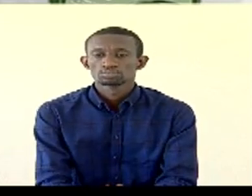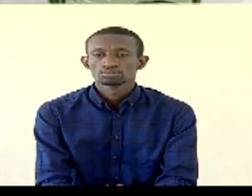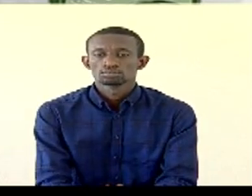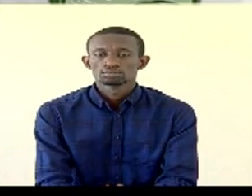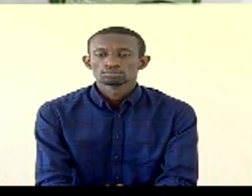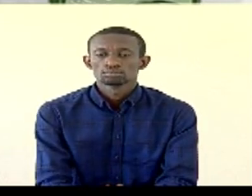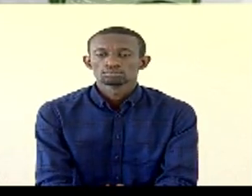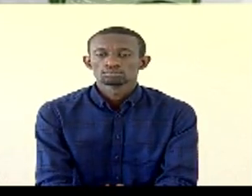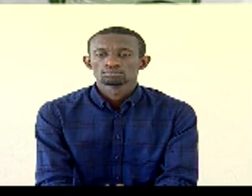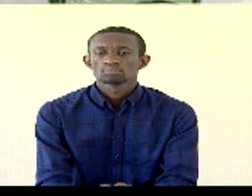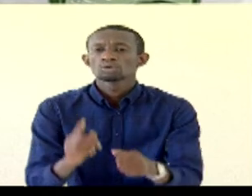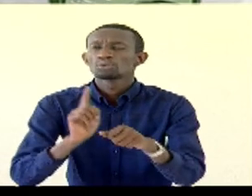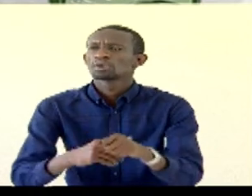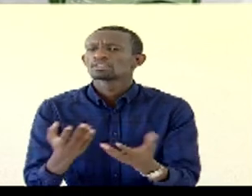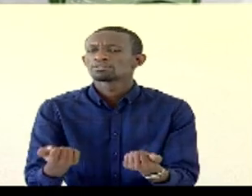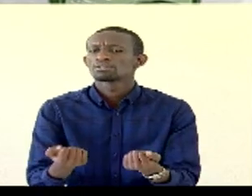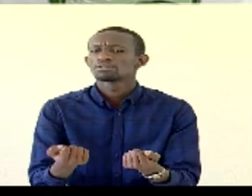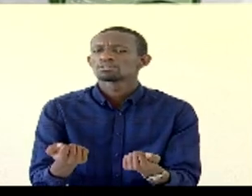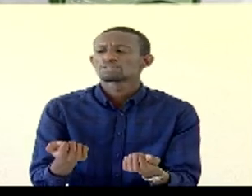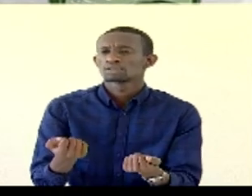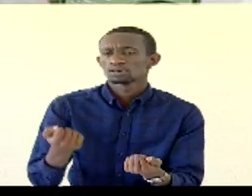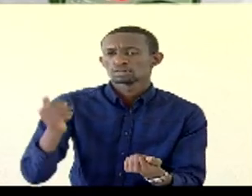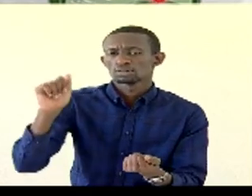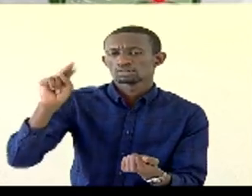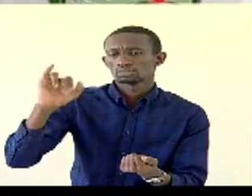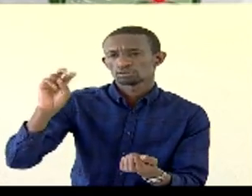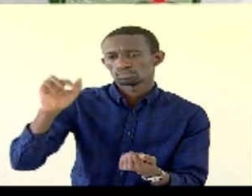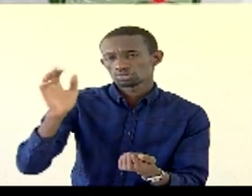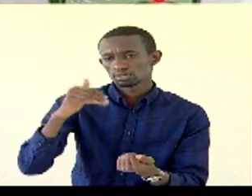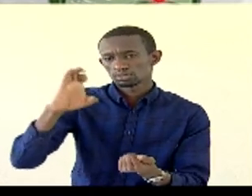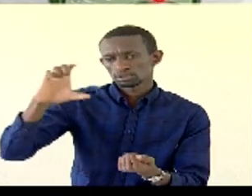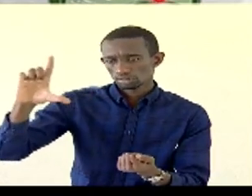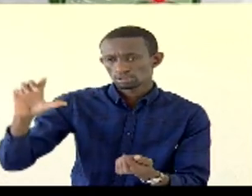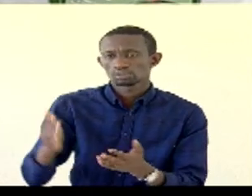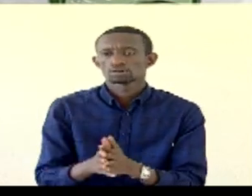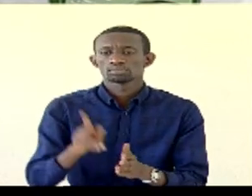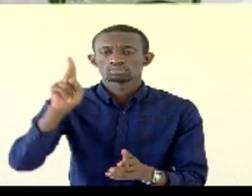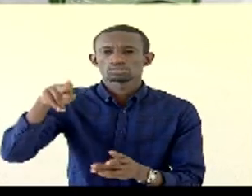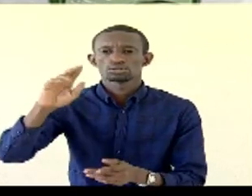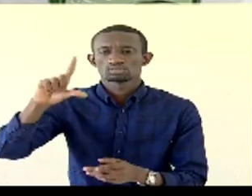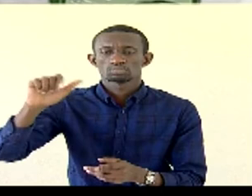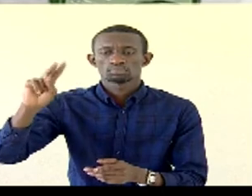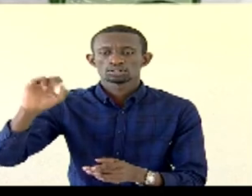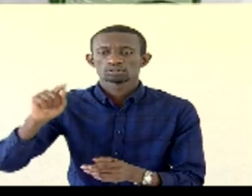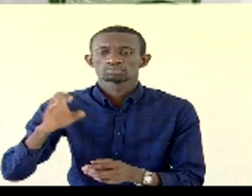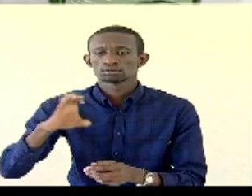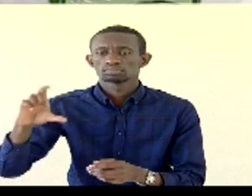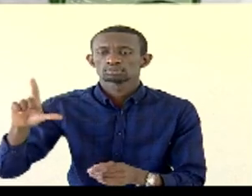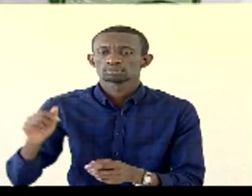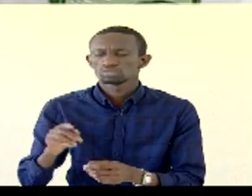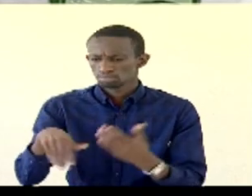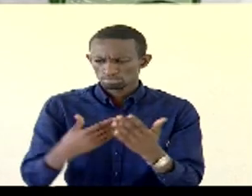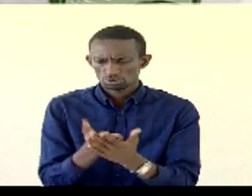in which case we now have animal cell, plant cell. A wall will have to create in the